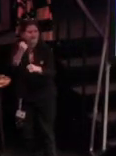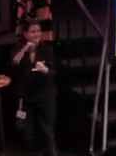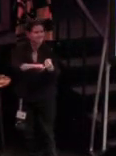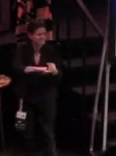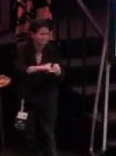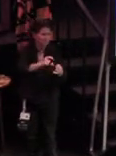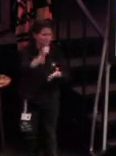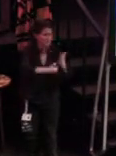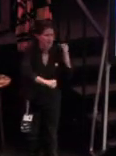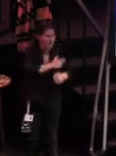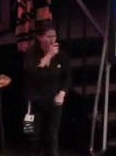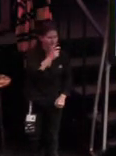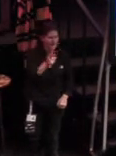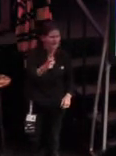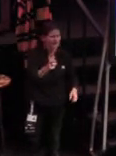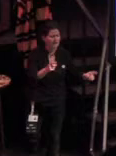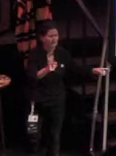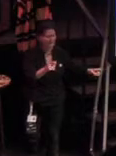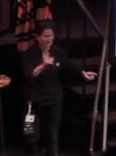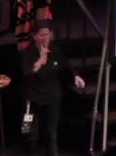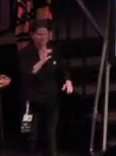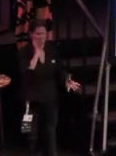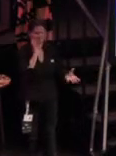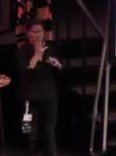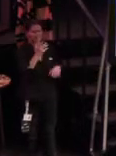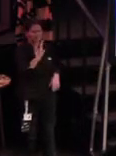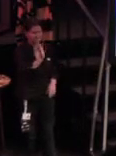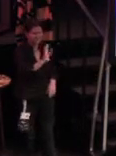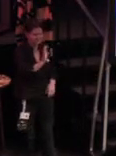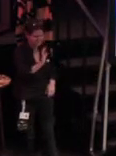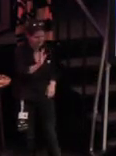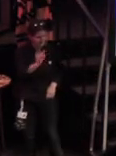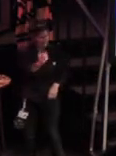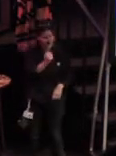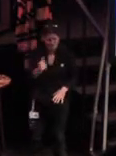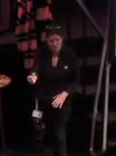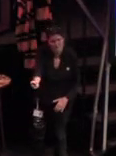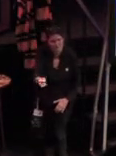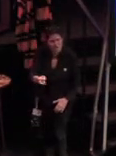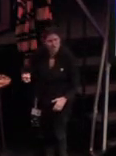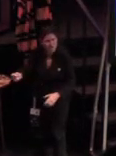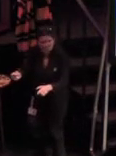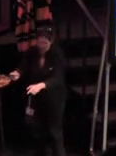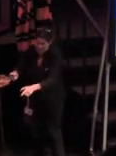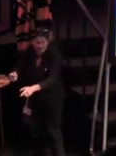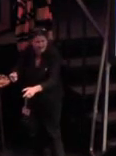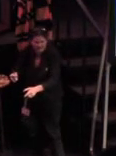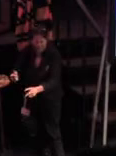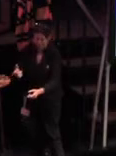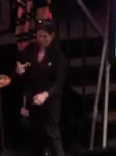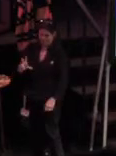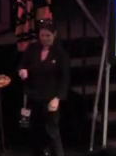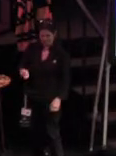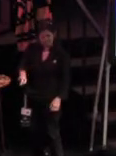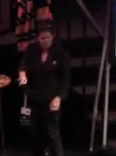like, why'd you put coffee in the fridge? And she brought out, like, ground coffee and a cafetiere and was like, look, you pour it in, you do the water. And I was, like, mind was